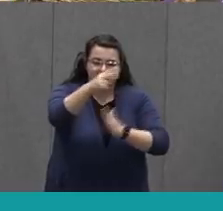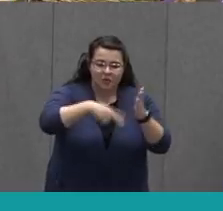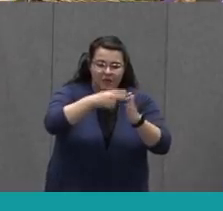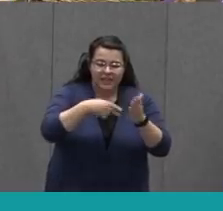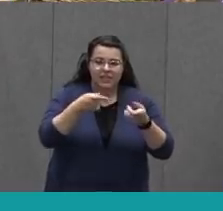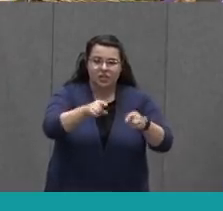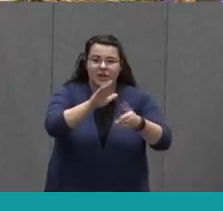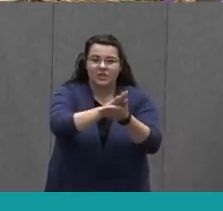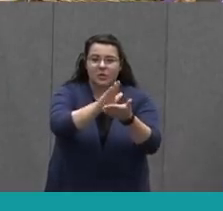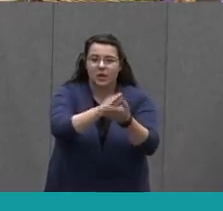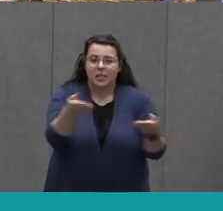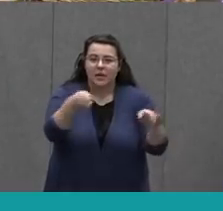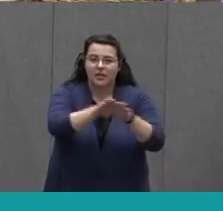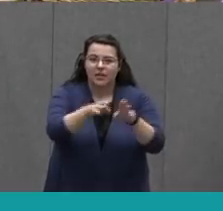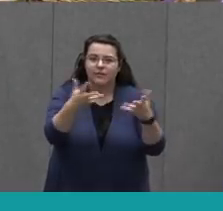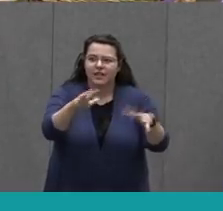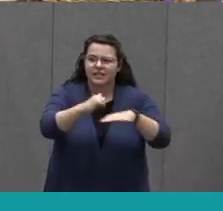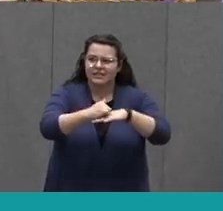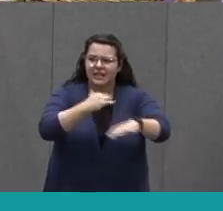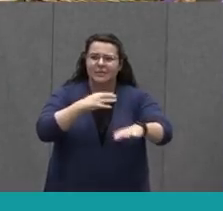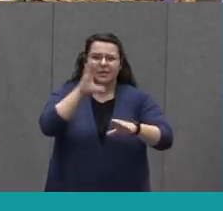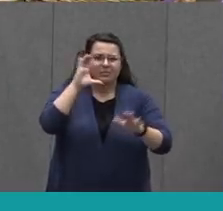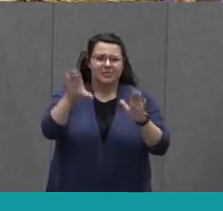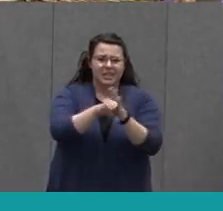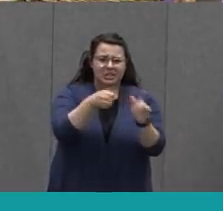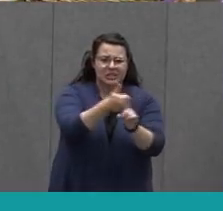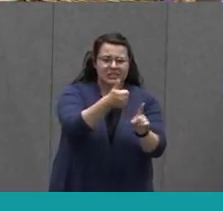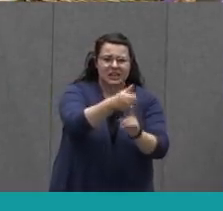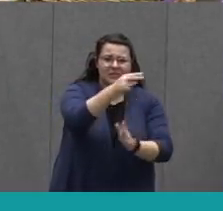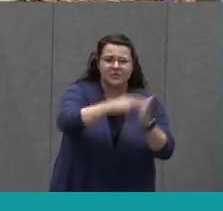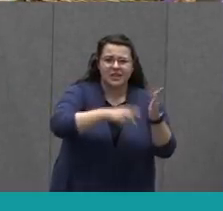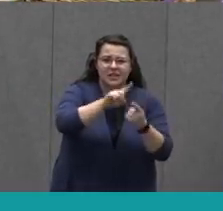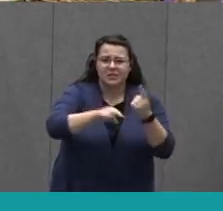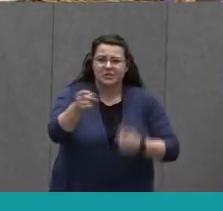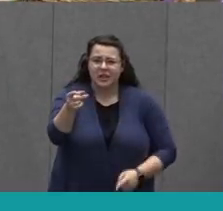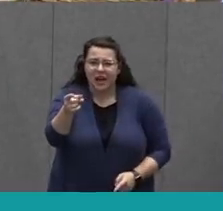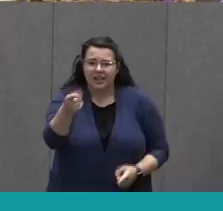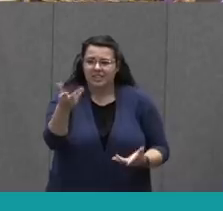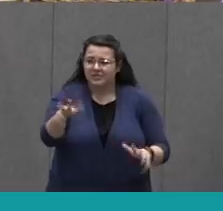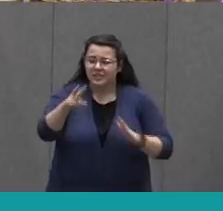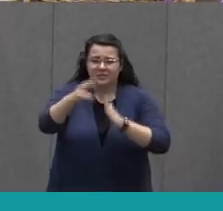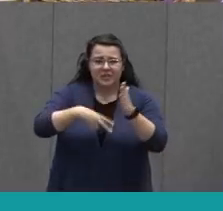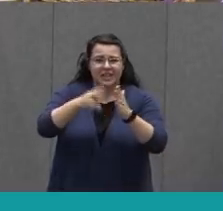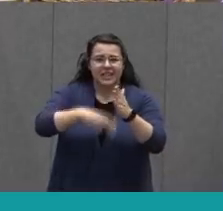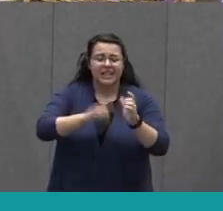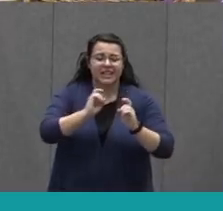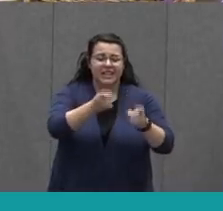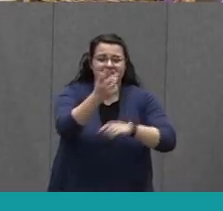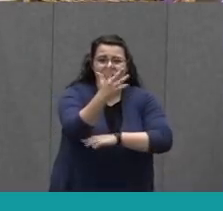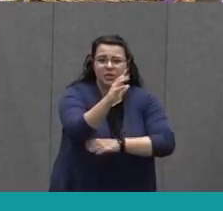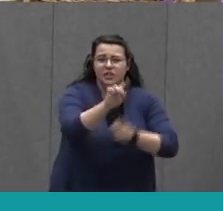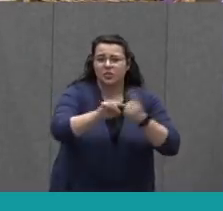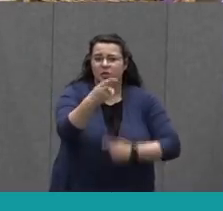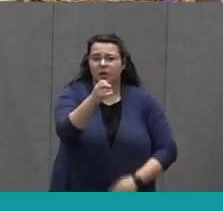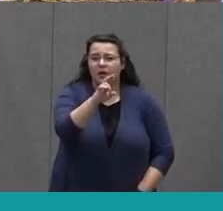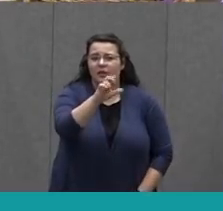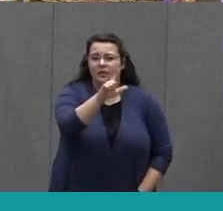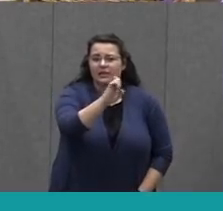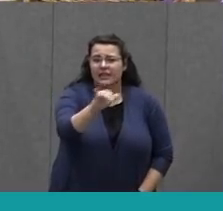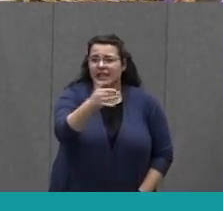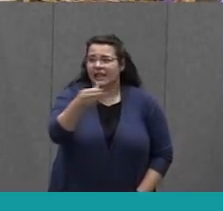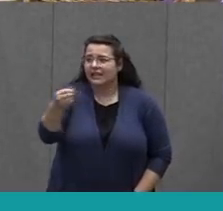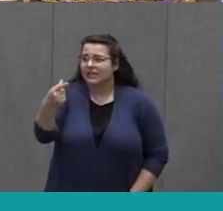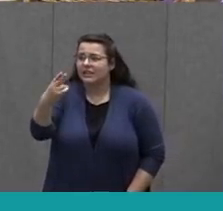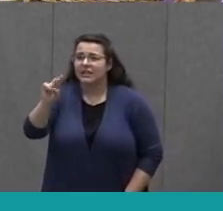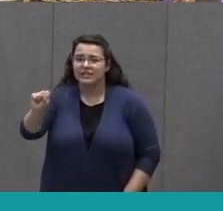even send me a picture of herself reading to her dogs. She's reading The Giving Tree to Harley and Gus. And if you take a look at that